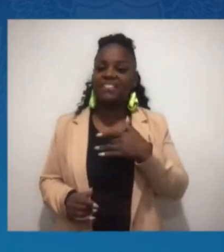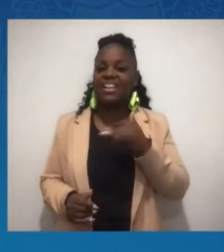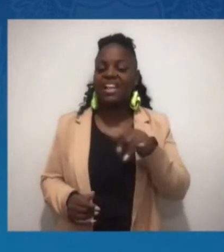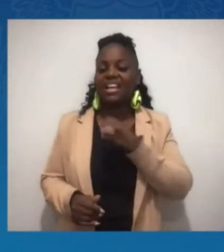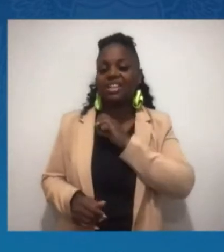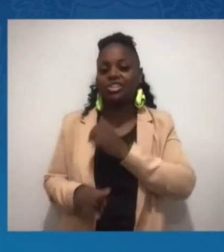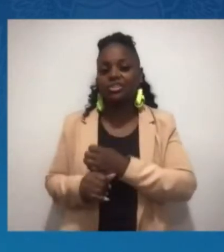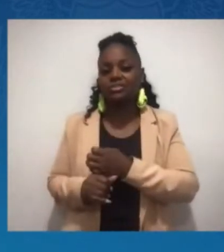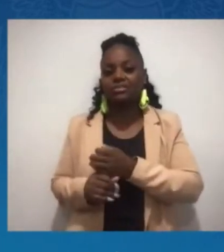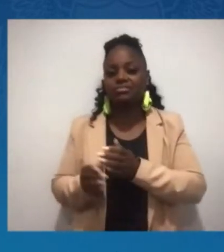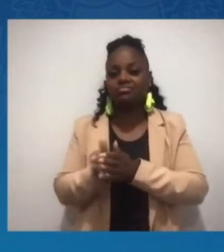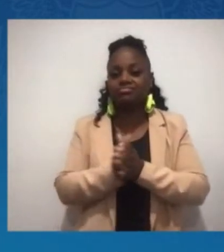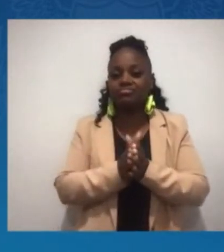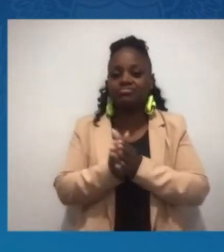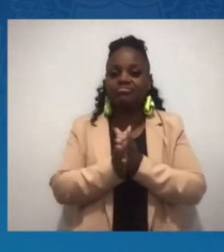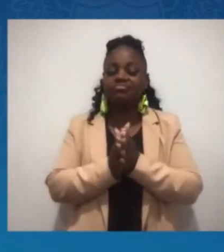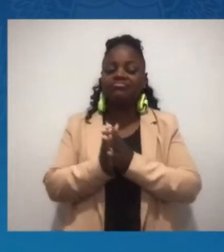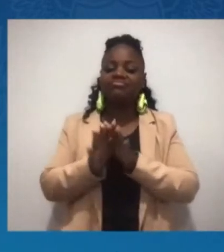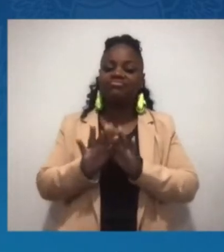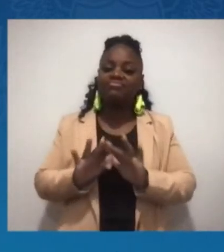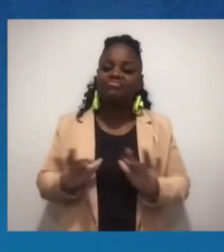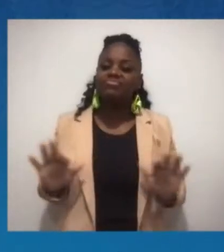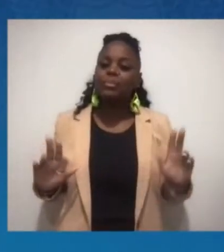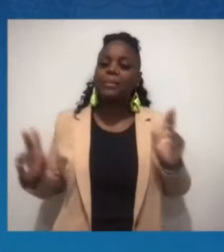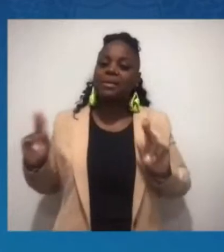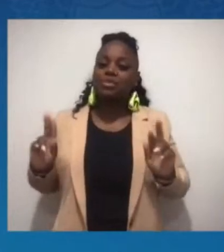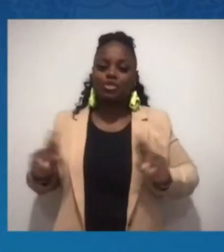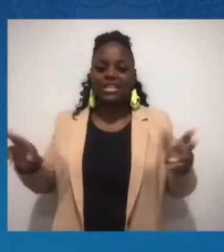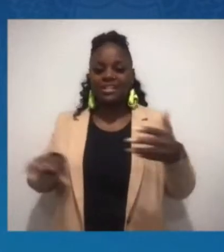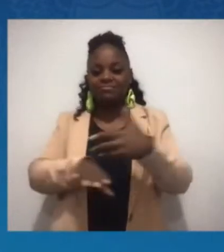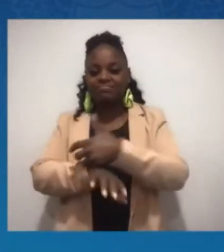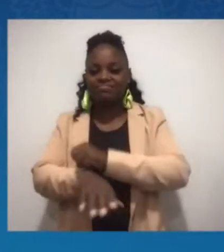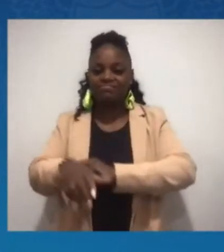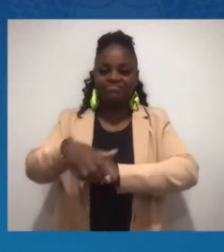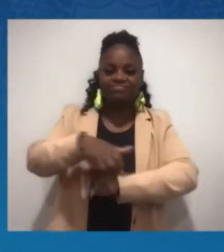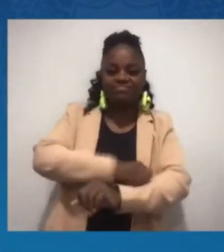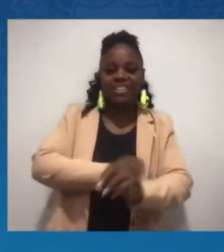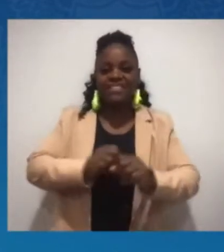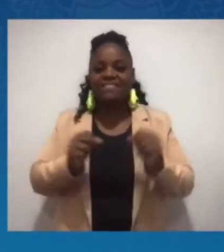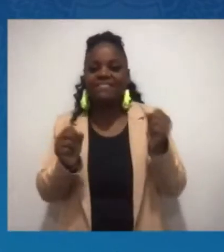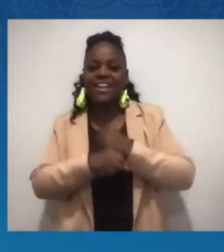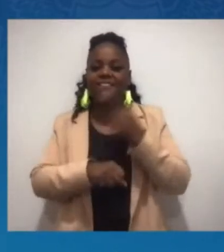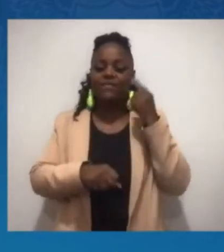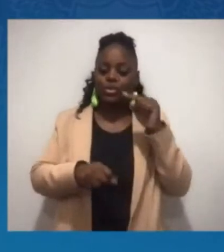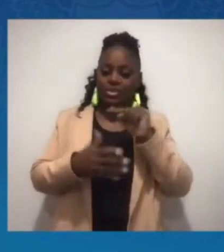enthusiasm to fight for the rights that are at stake right now.